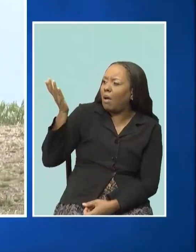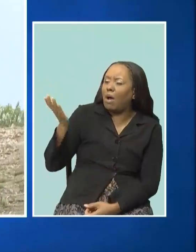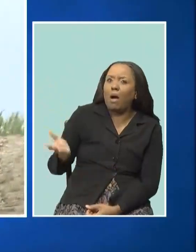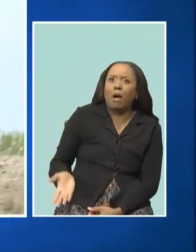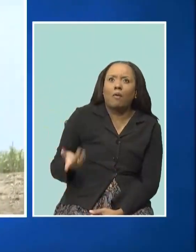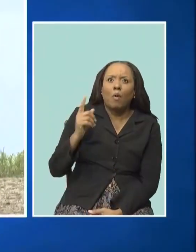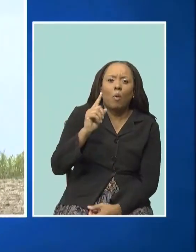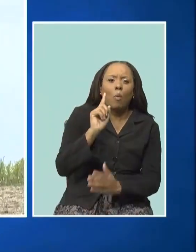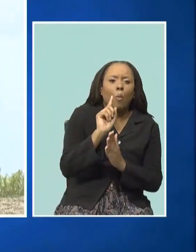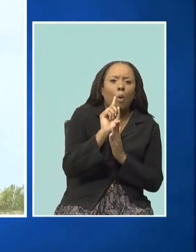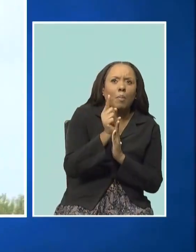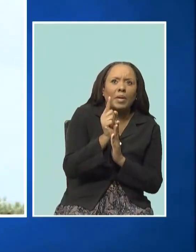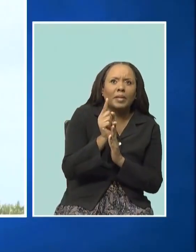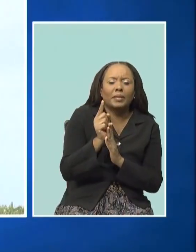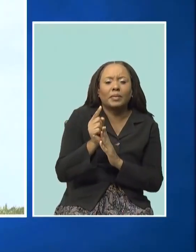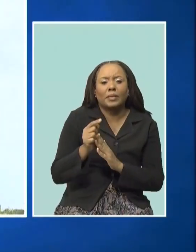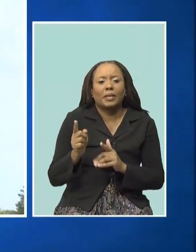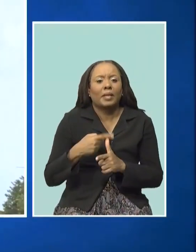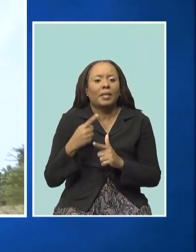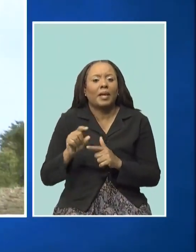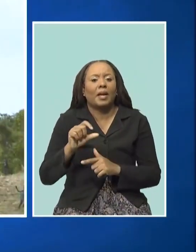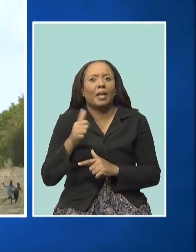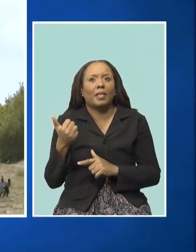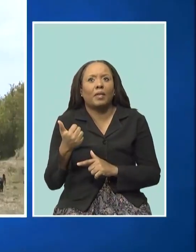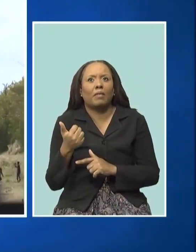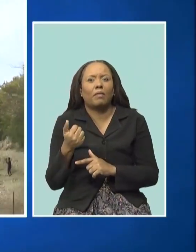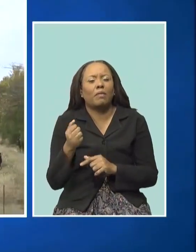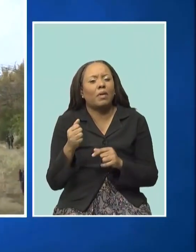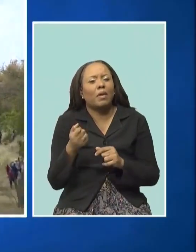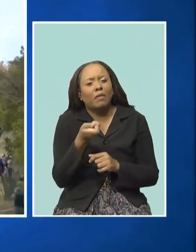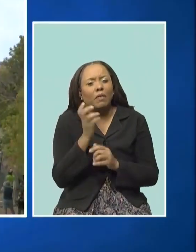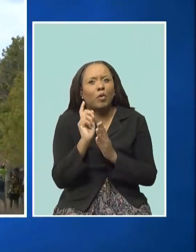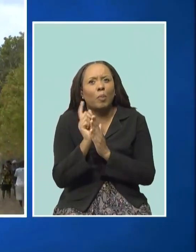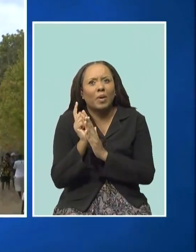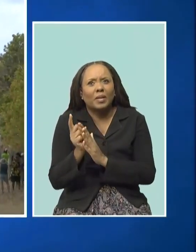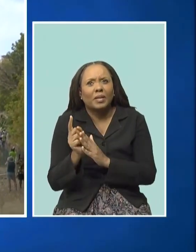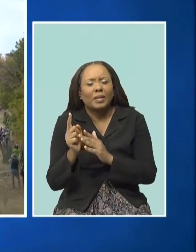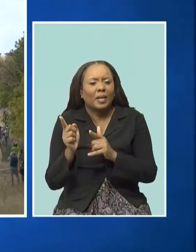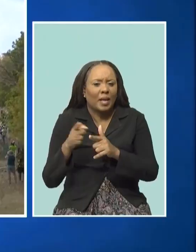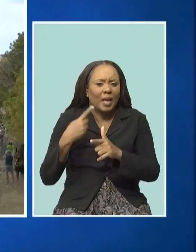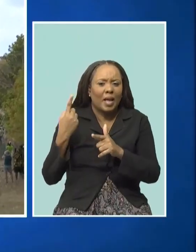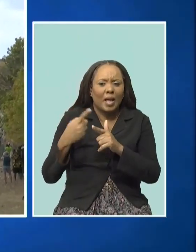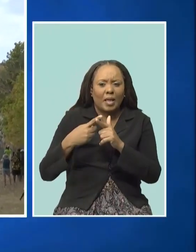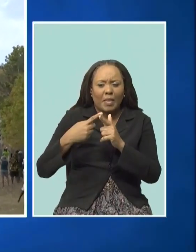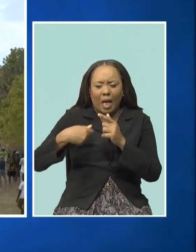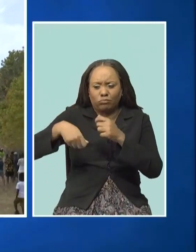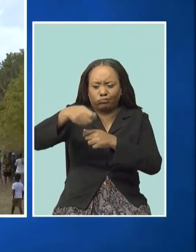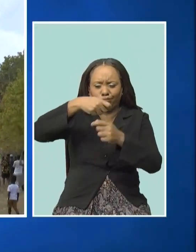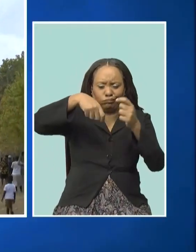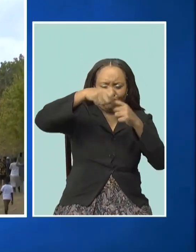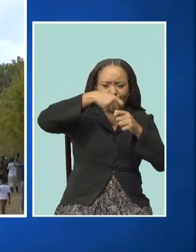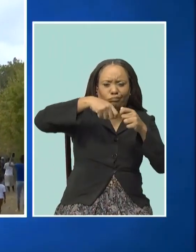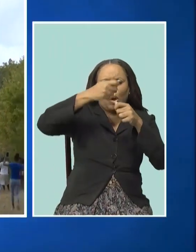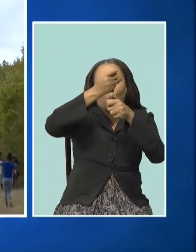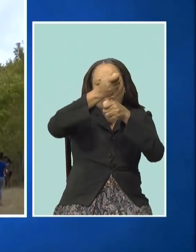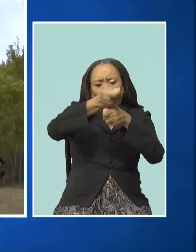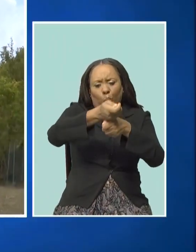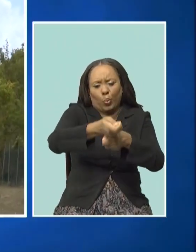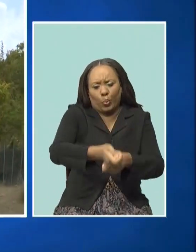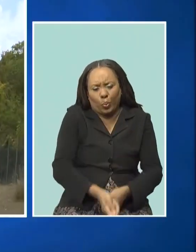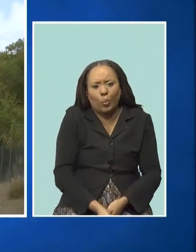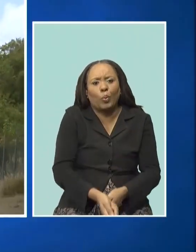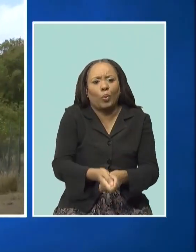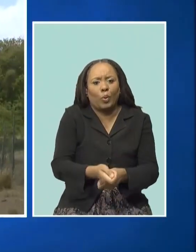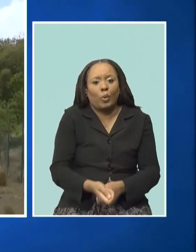kite flew for several minutes before becoming entangled with a smaller kite, prematurely ending its flight. One of the